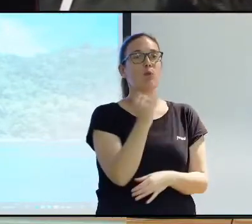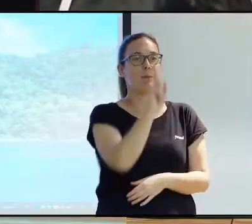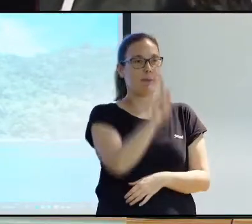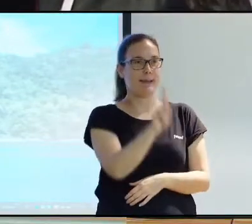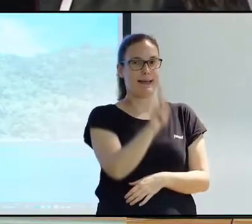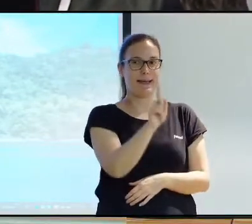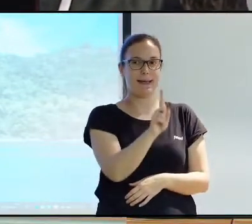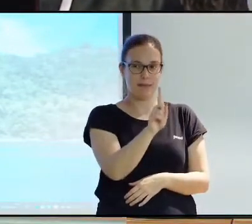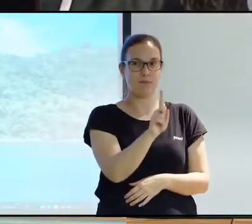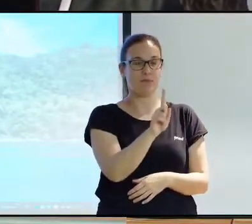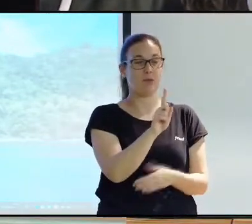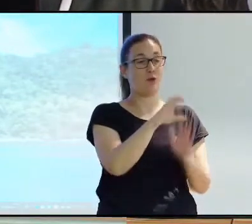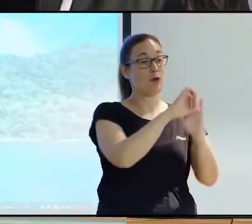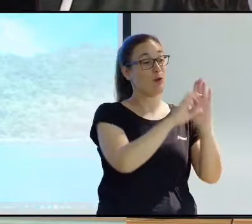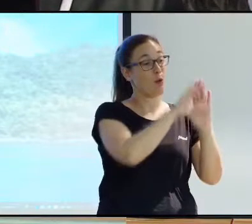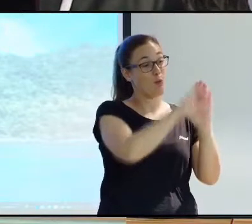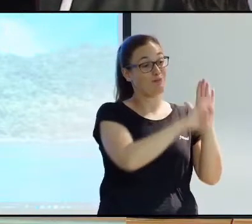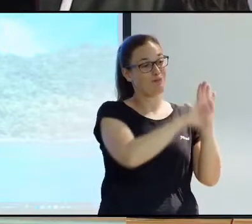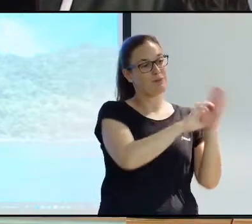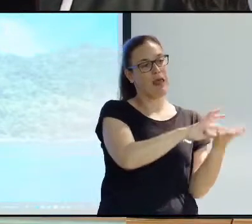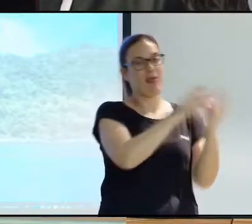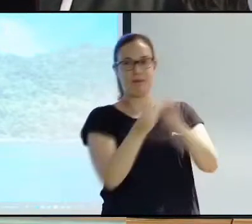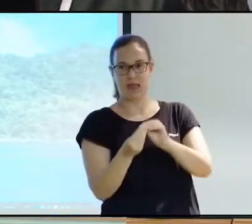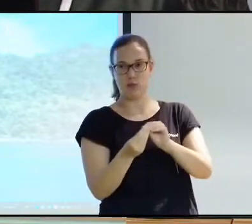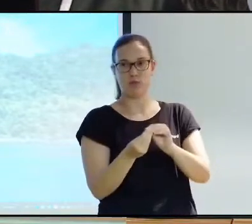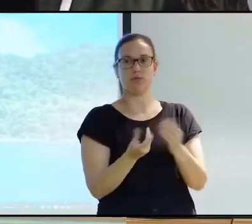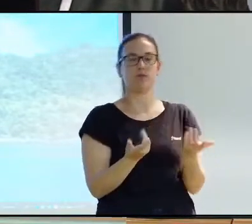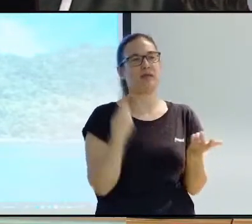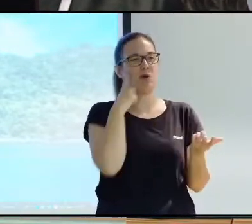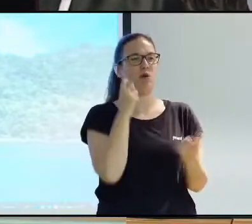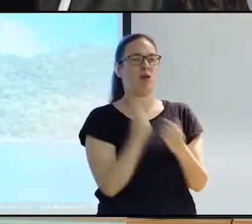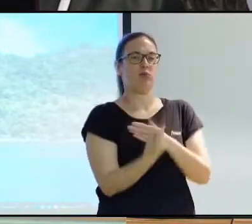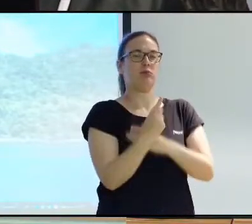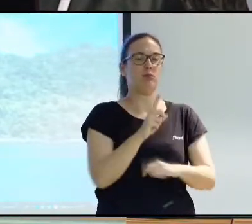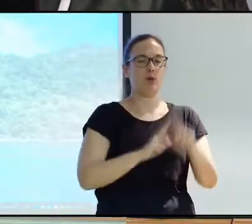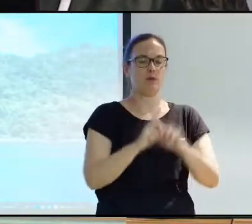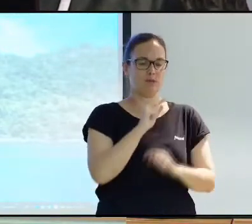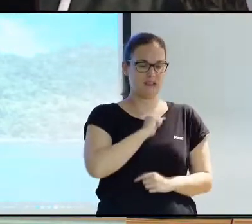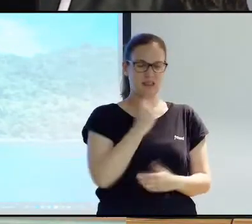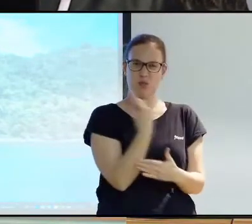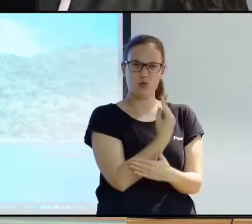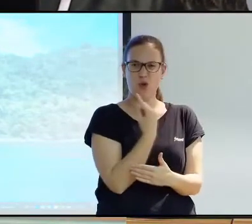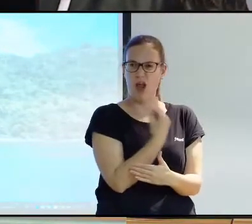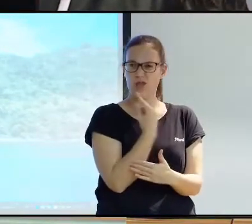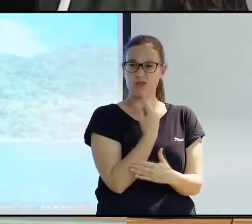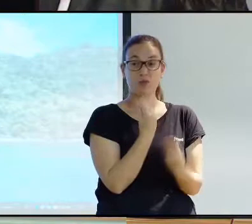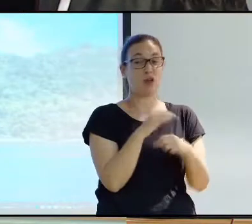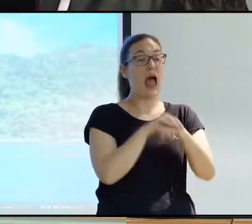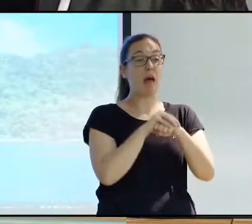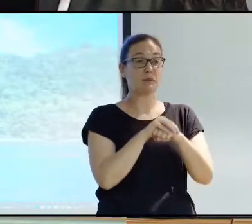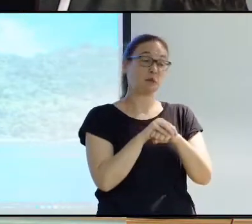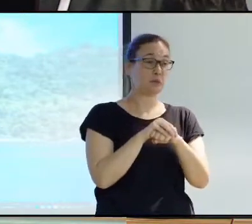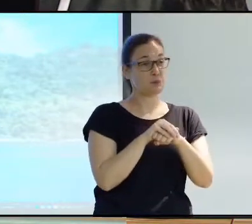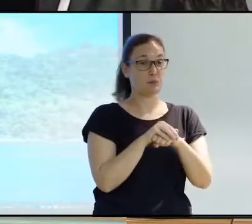Primer school, I had, there was a curricular adaptation. I do remember that I did have some problems. I felt alone. I didn't have